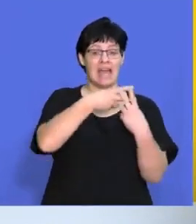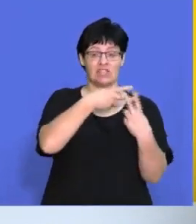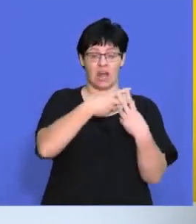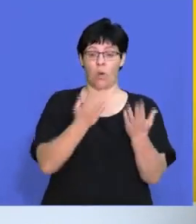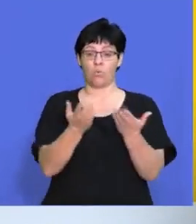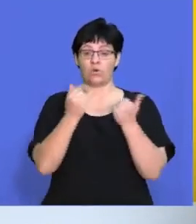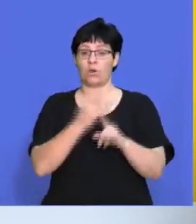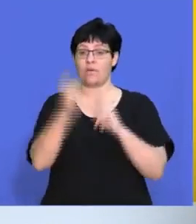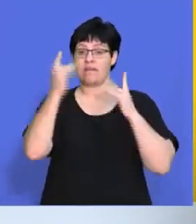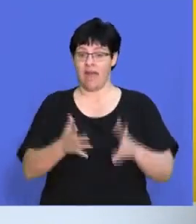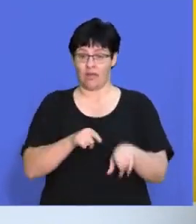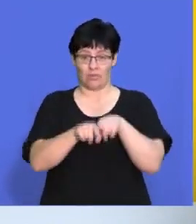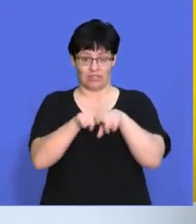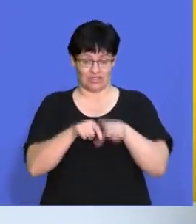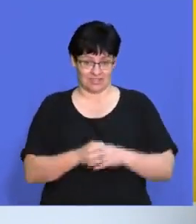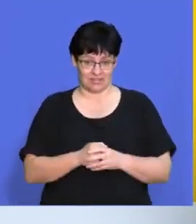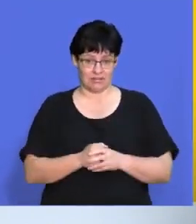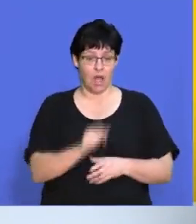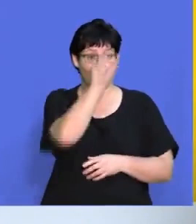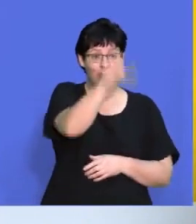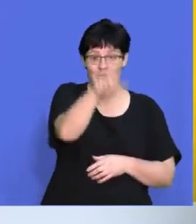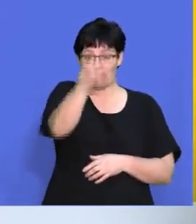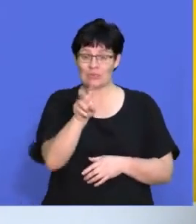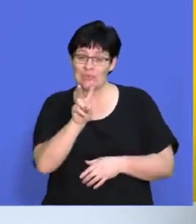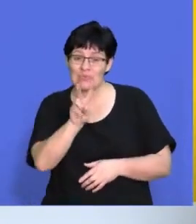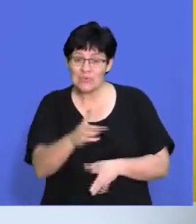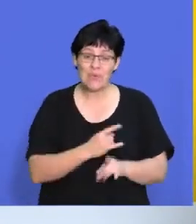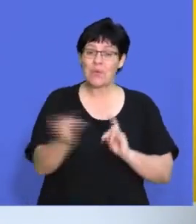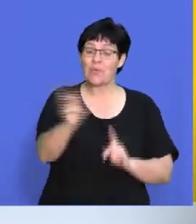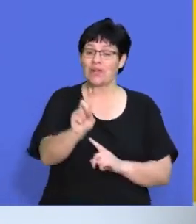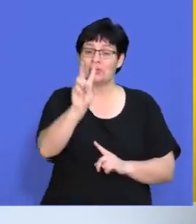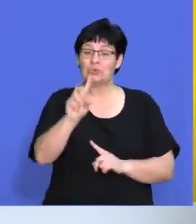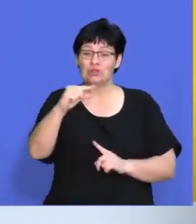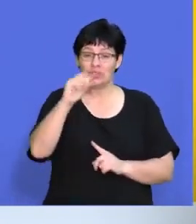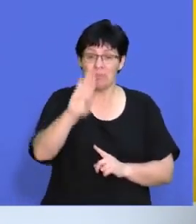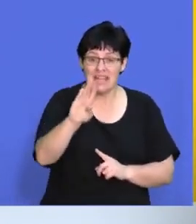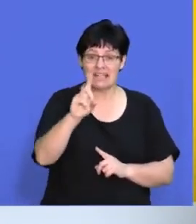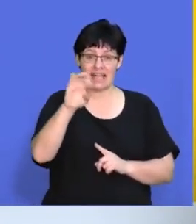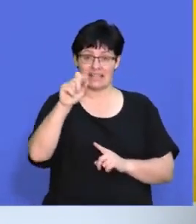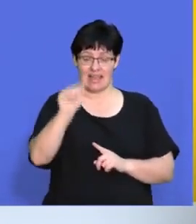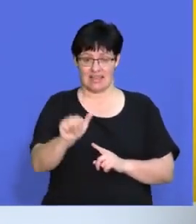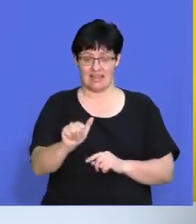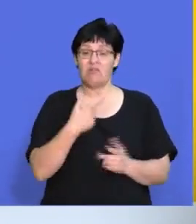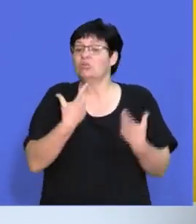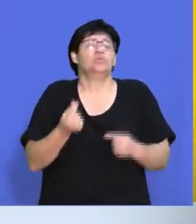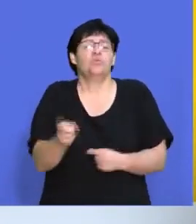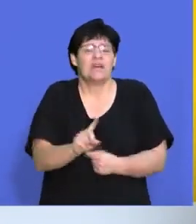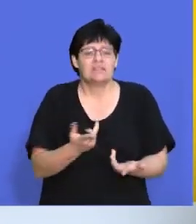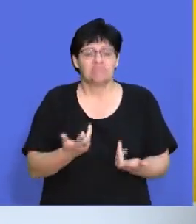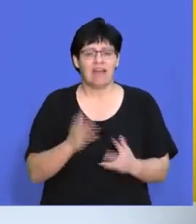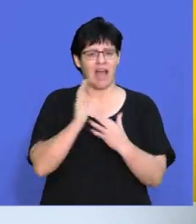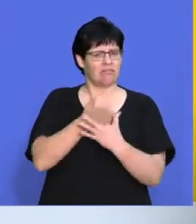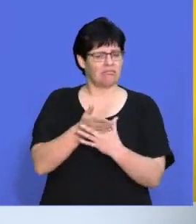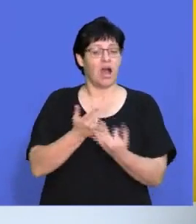hashtag WazzoWinner competition, where 2 lucky matriculants stand a chance to win 2 gigs of data. All you need to do to